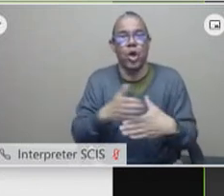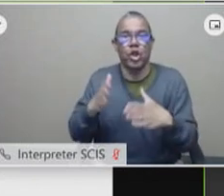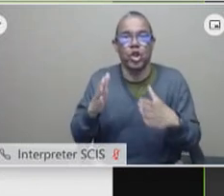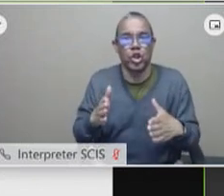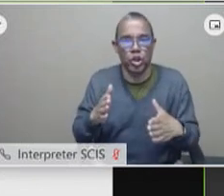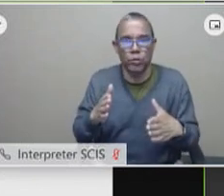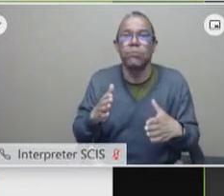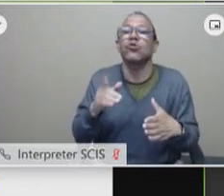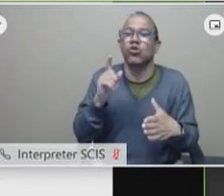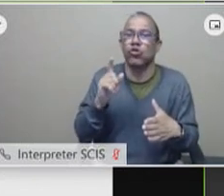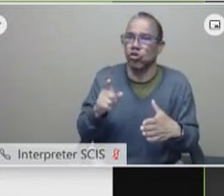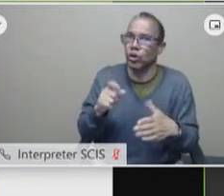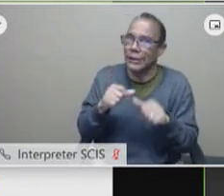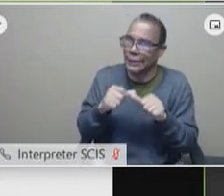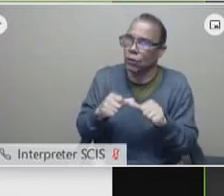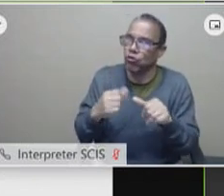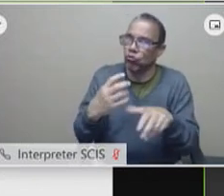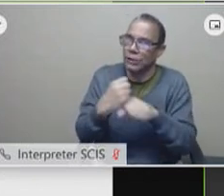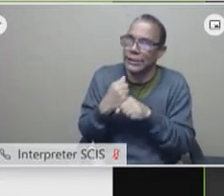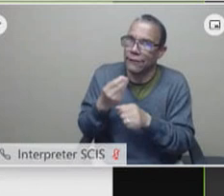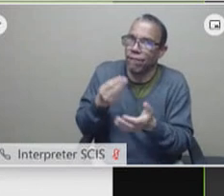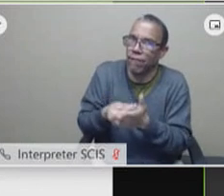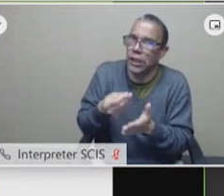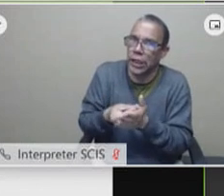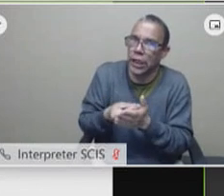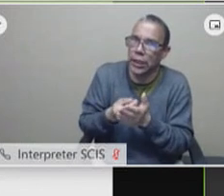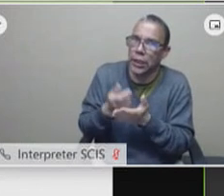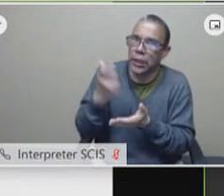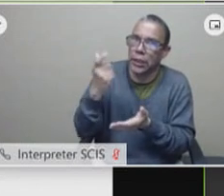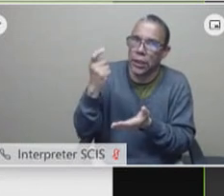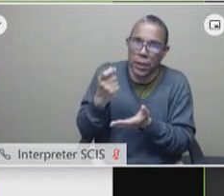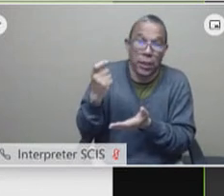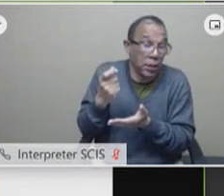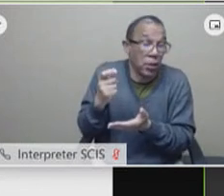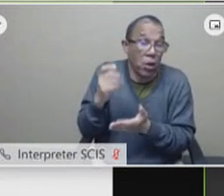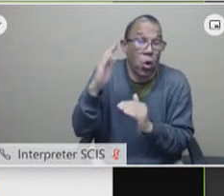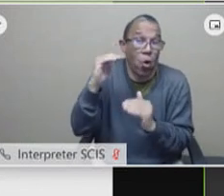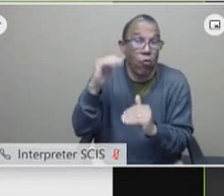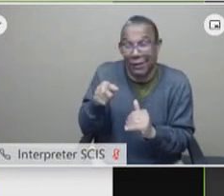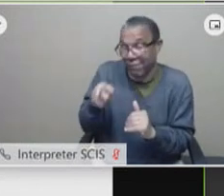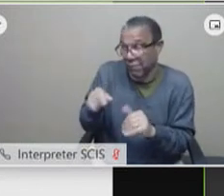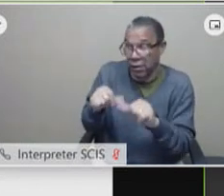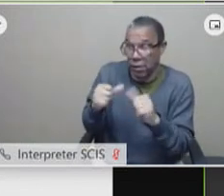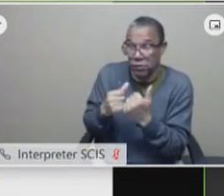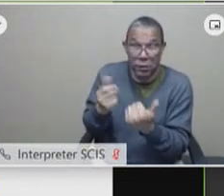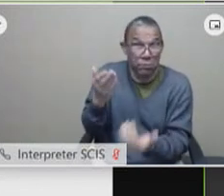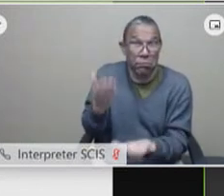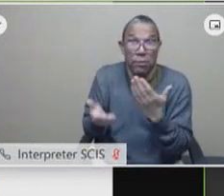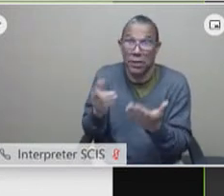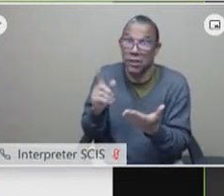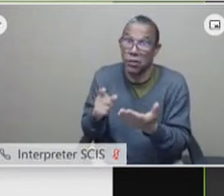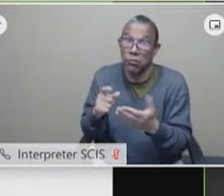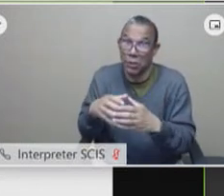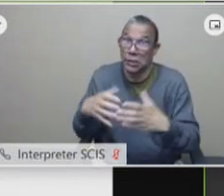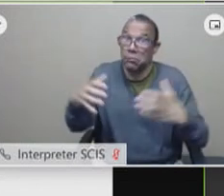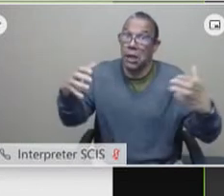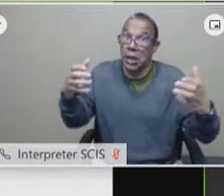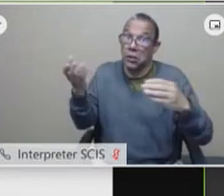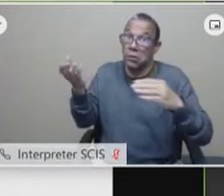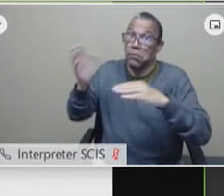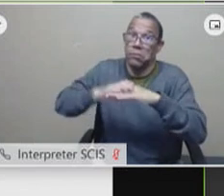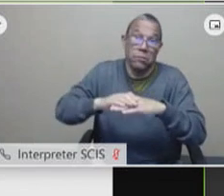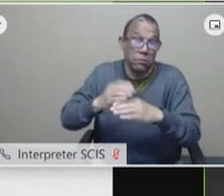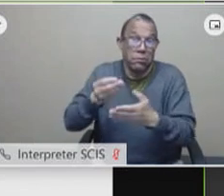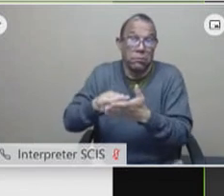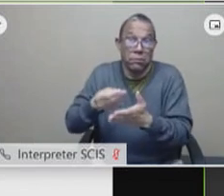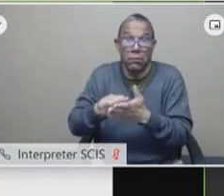funding, and most likely it will be determined at some point, hopefully, that the agency may even need to be expanded. That agency